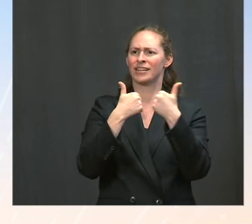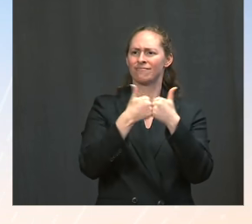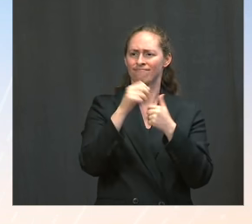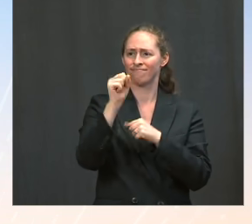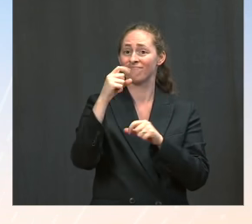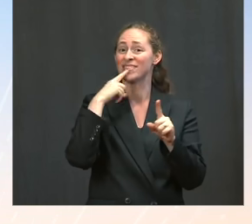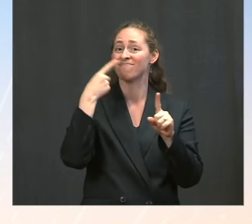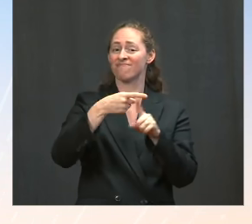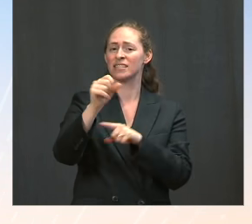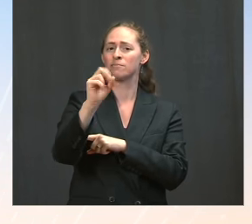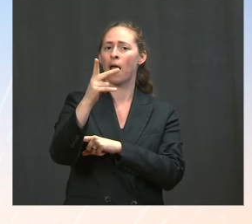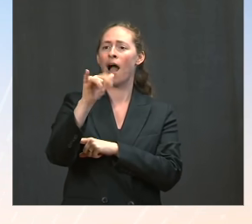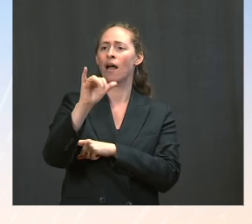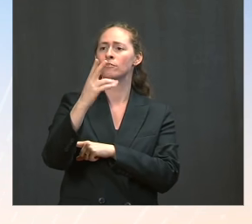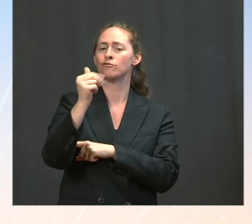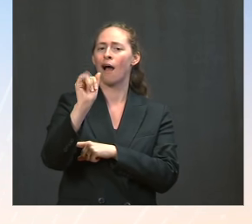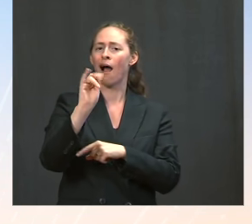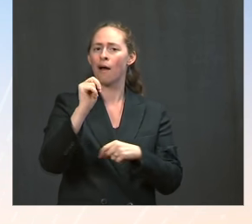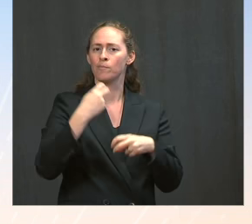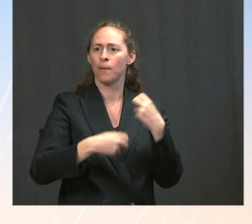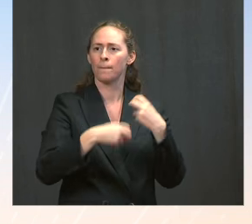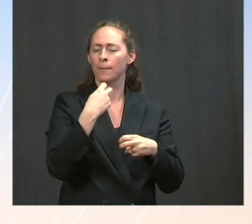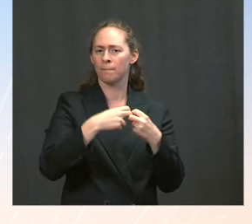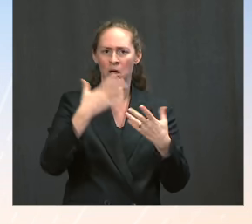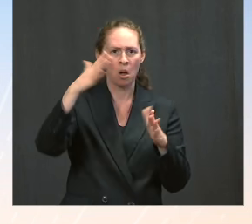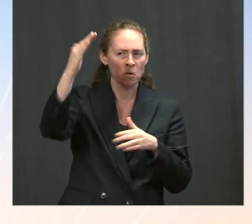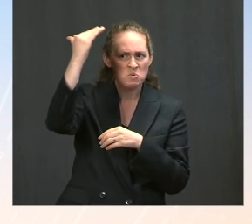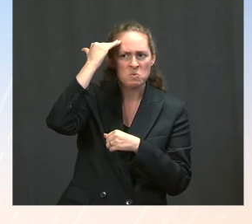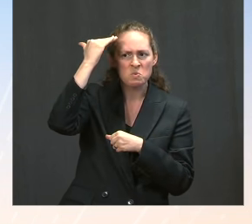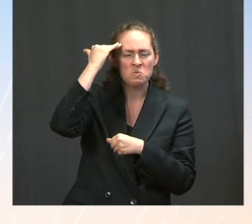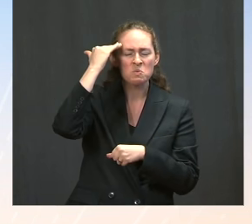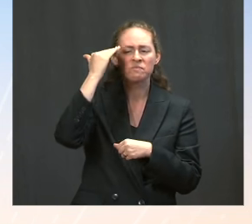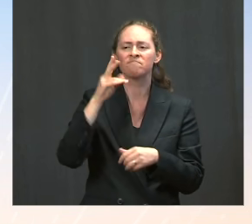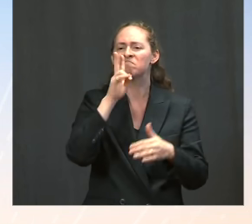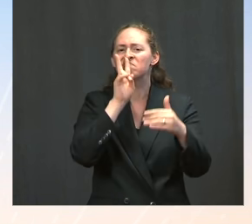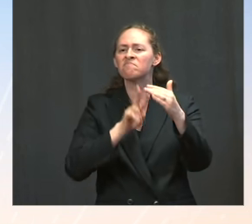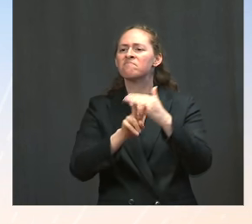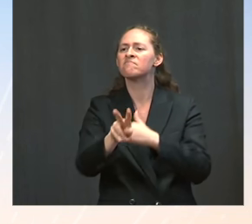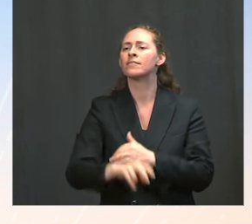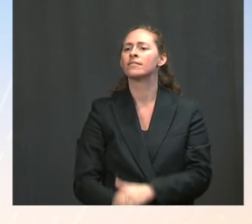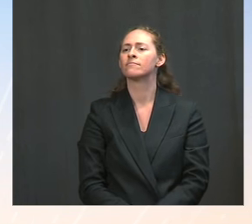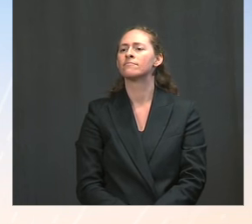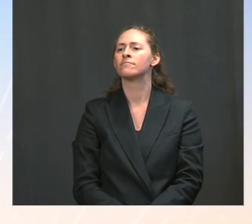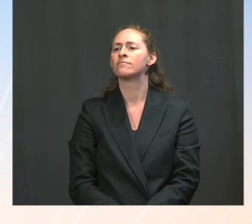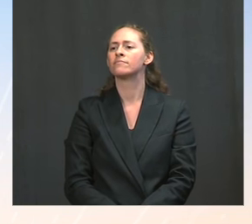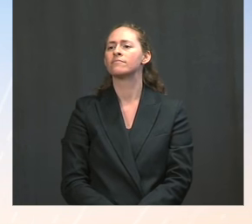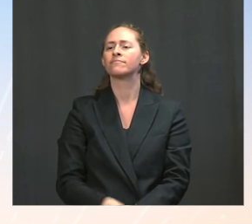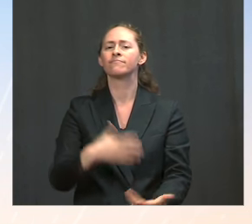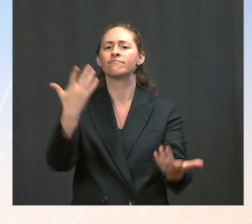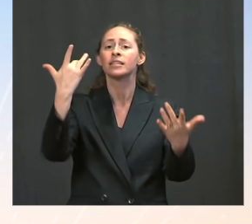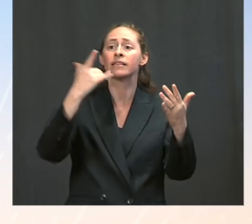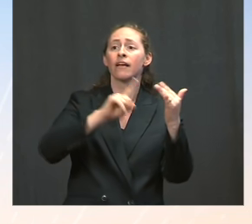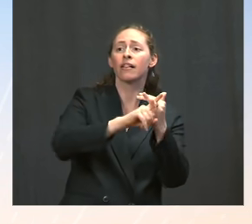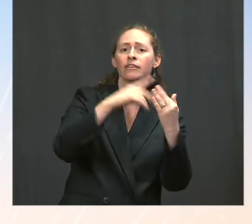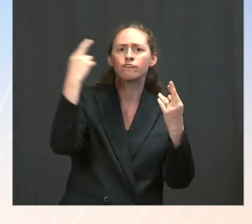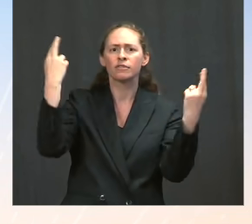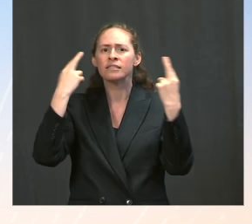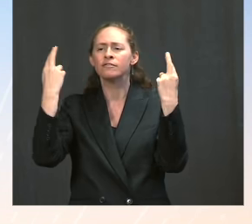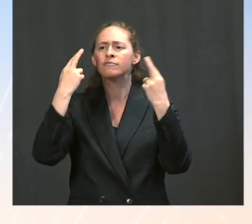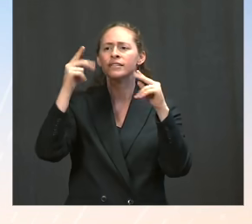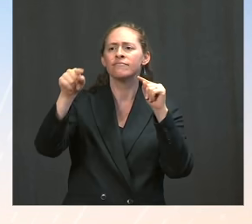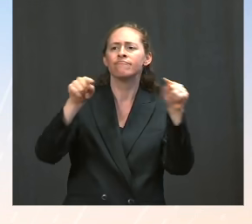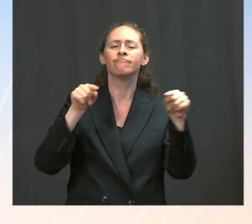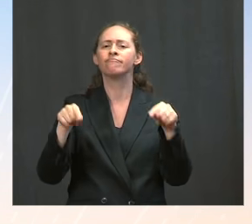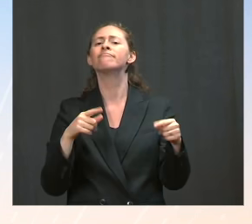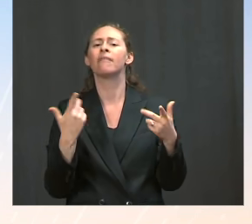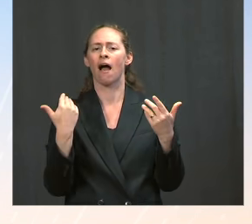as he talked about a little bit last night, there are a range of factors that impact that. The shortage of lumber that is starting to pick back up has, of